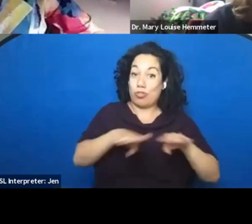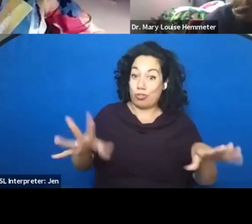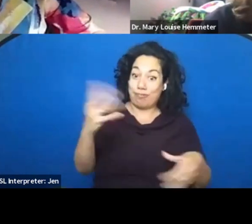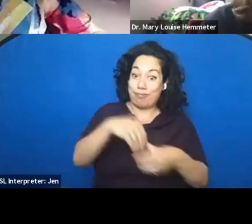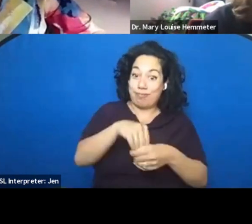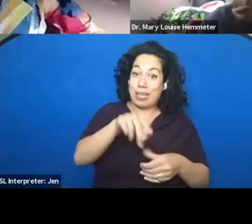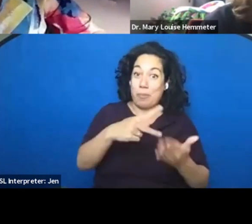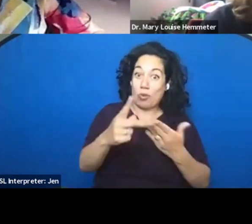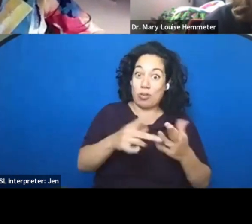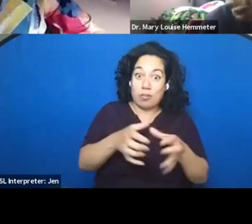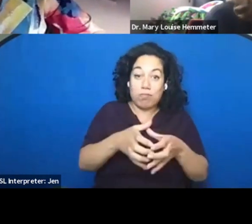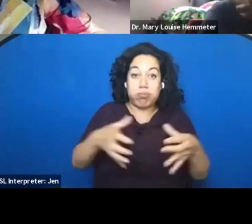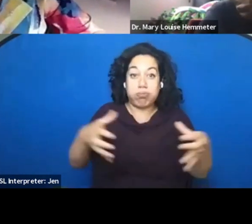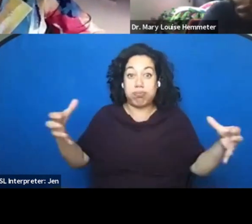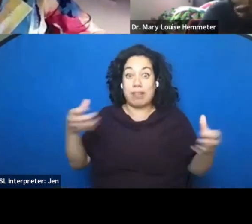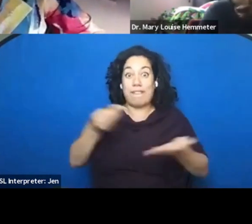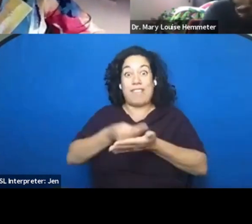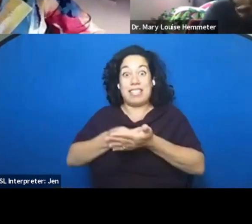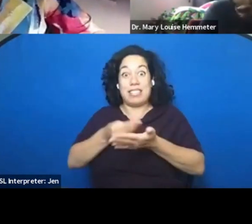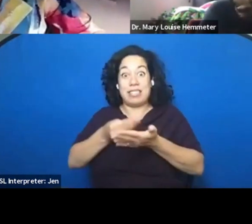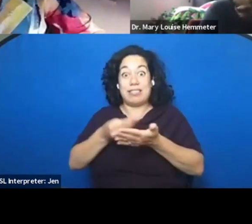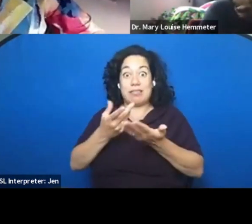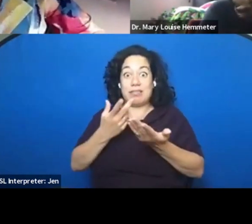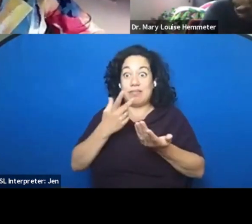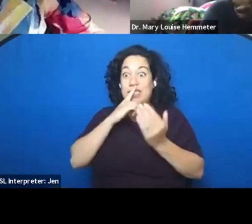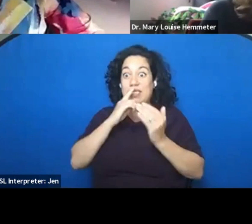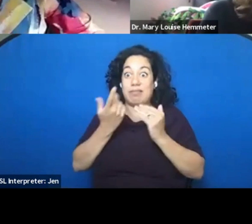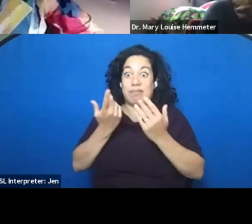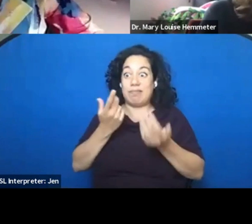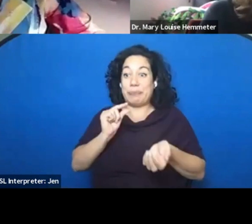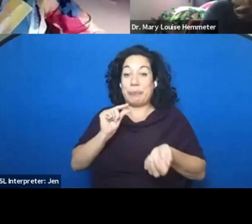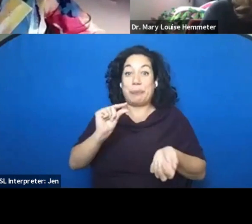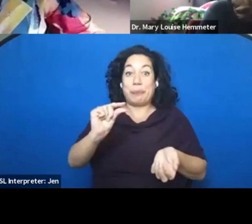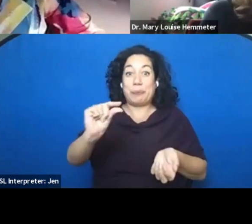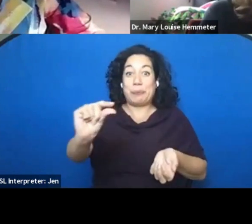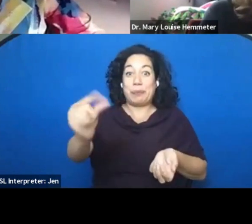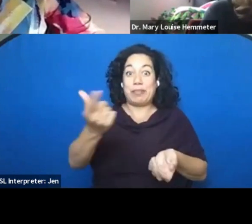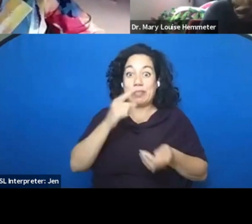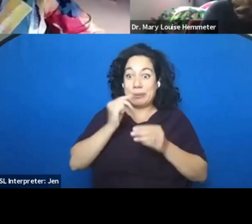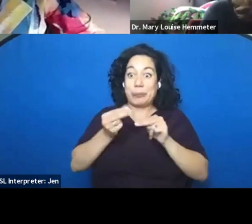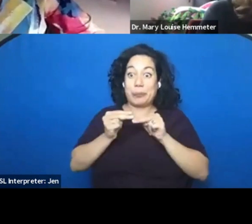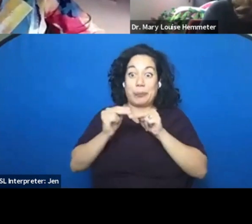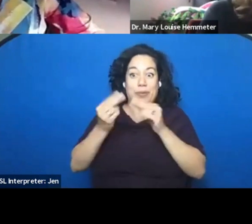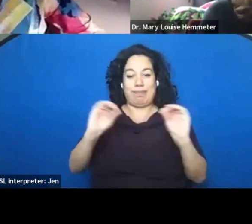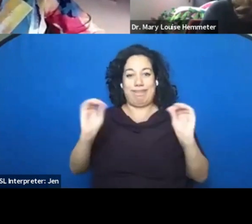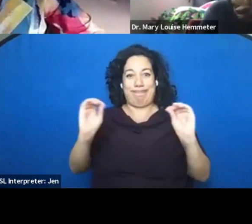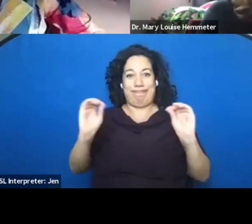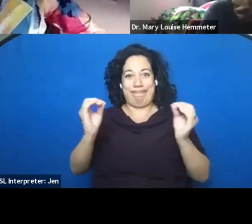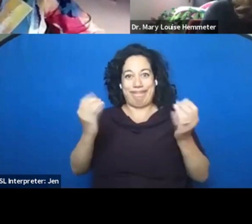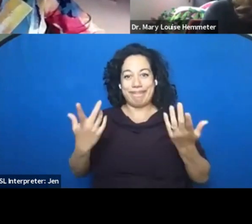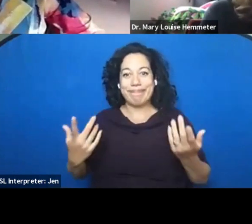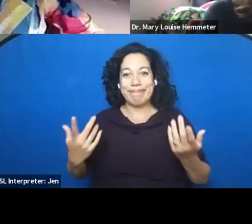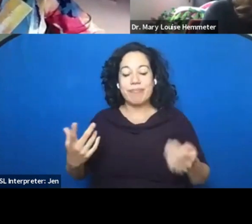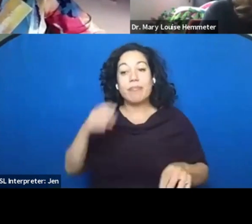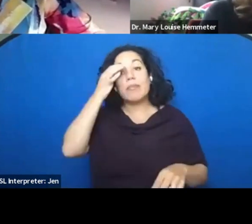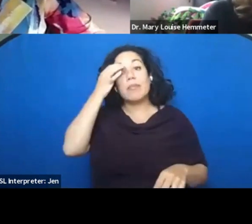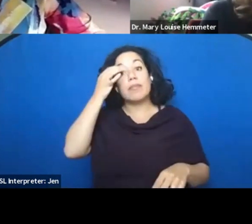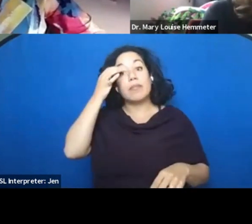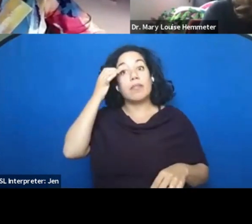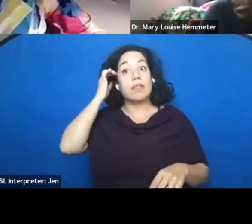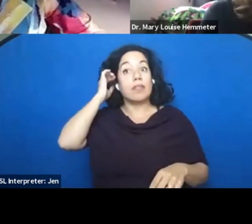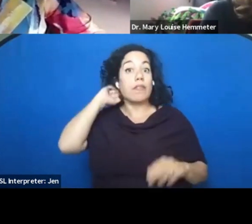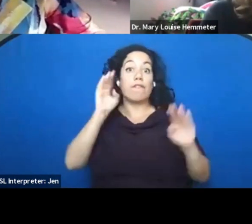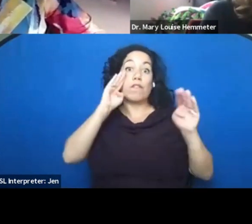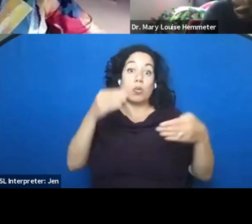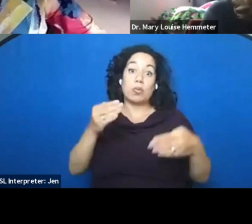decade, but funding has remained almost non-existent in terms of growth. A focus on our